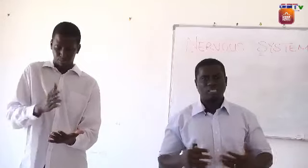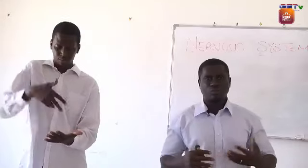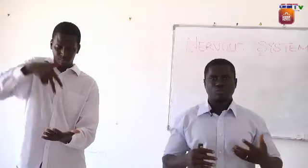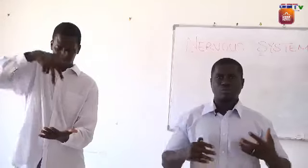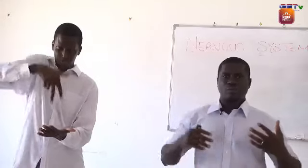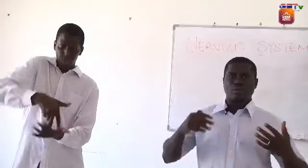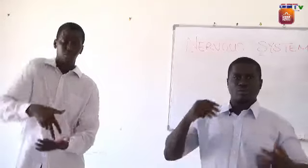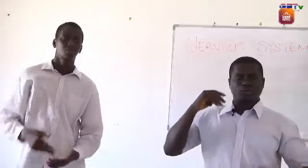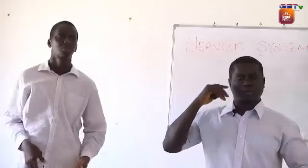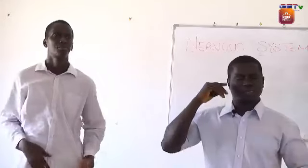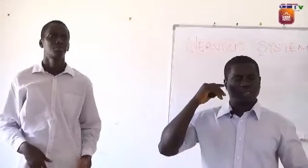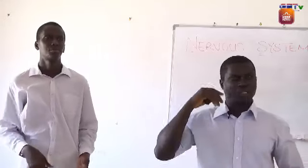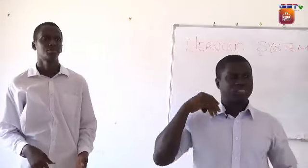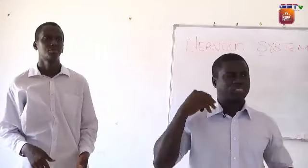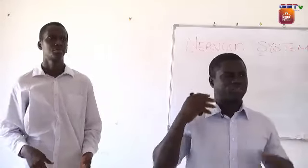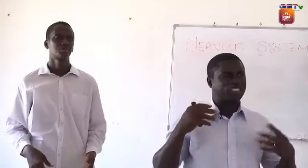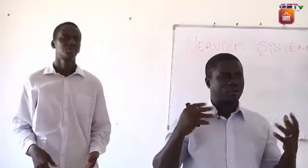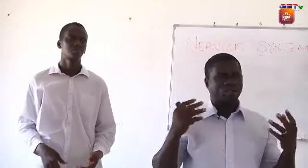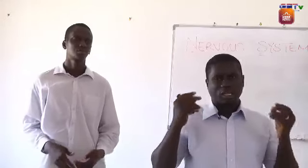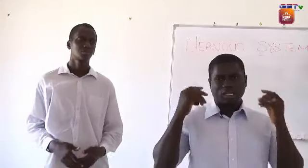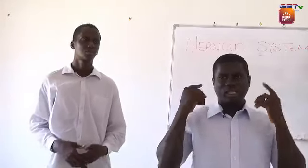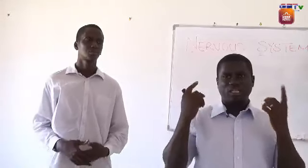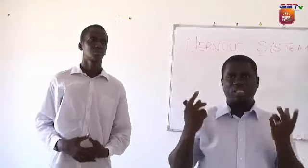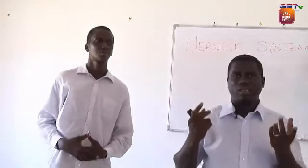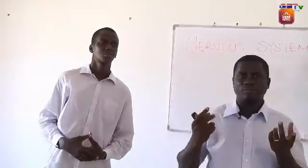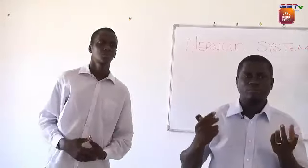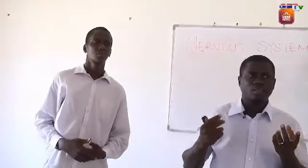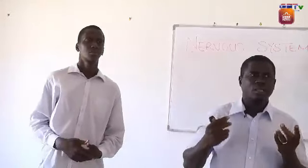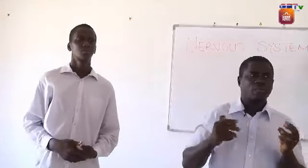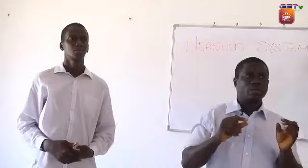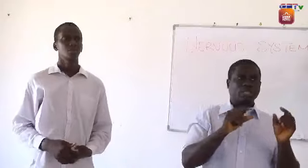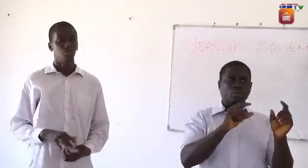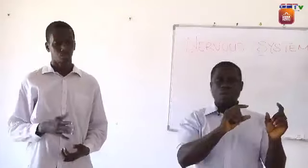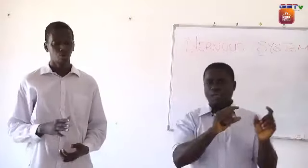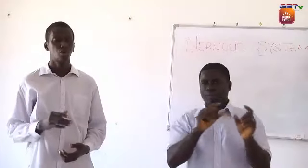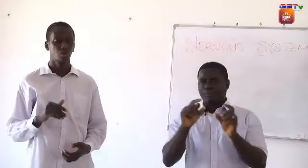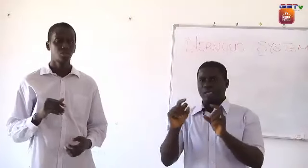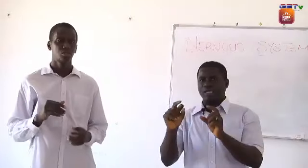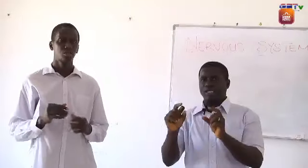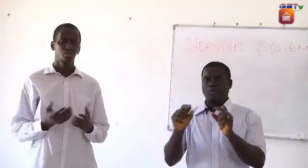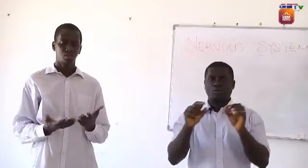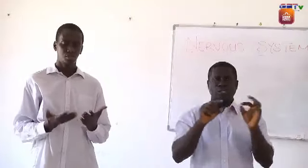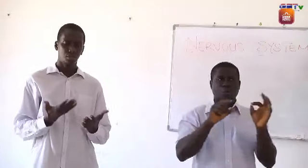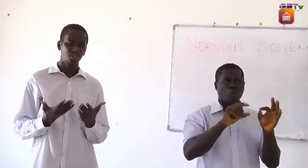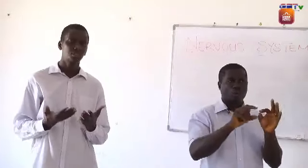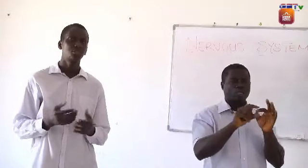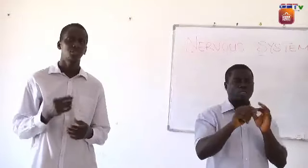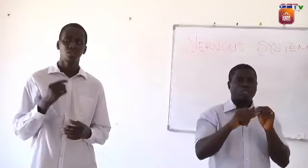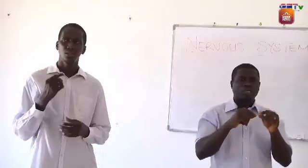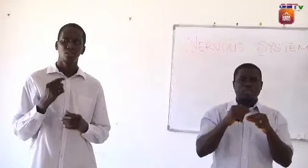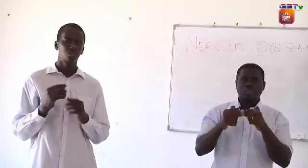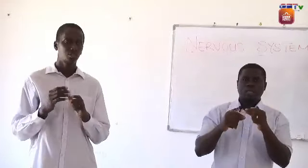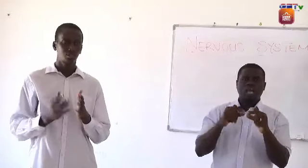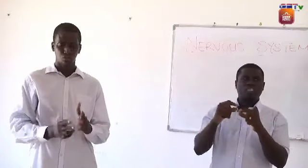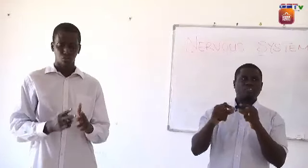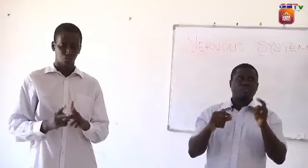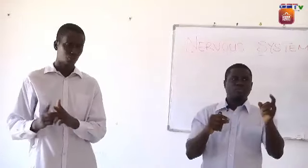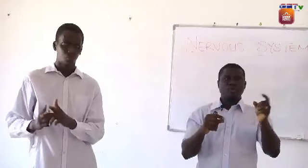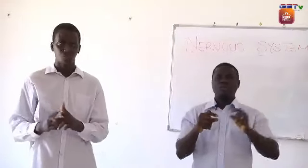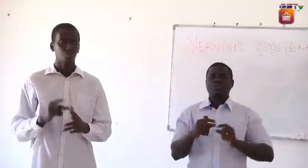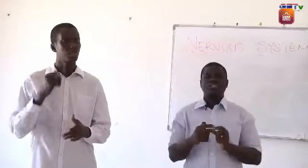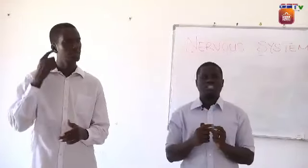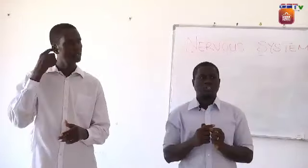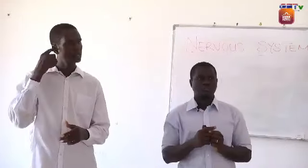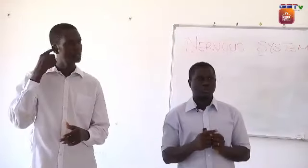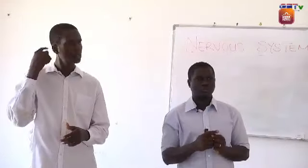have a balance. Okay? Though balancing is controlled by what you call the semicircular canal in the ear. But they work